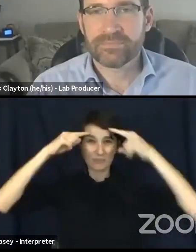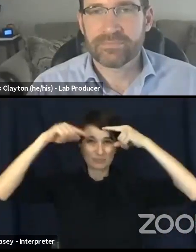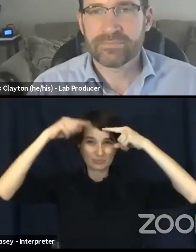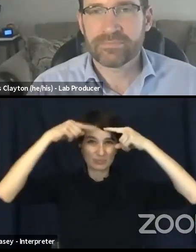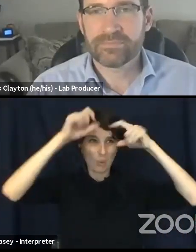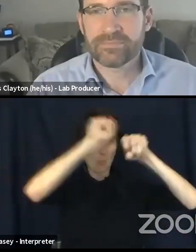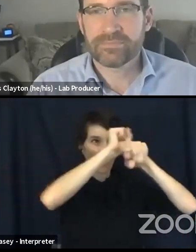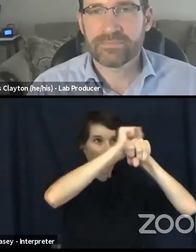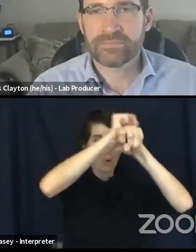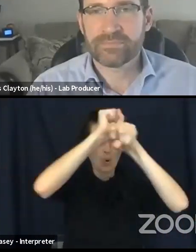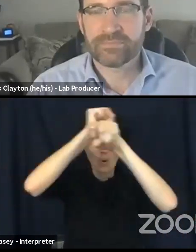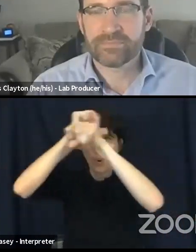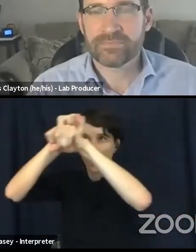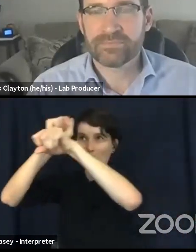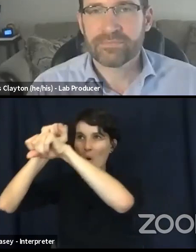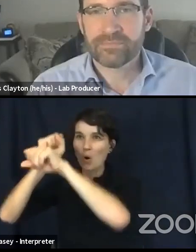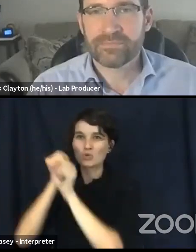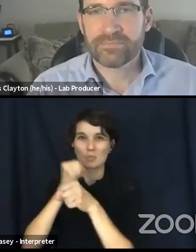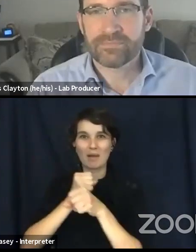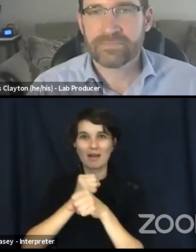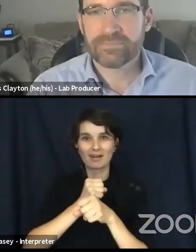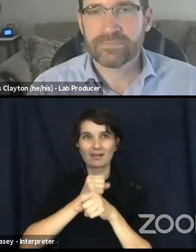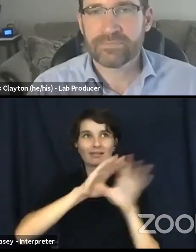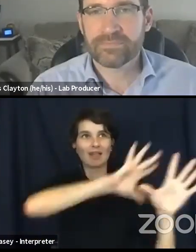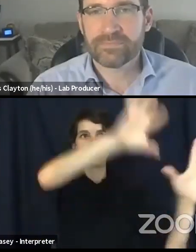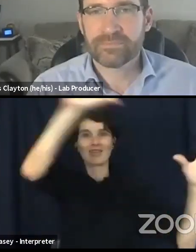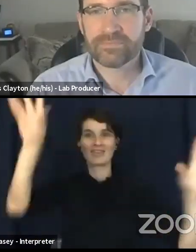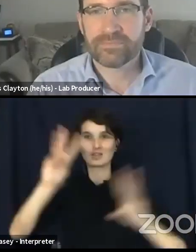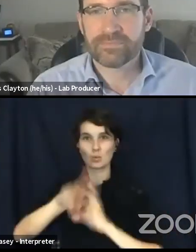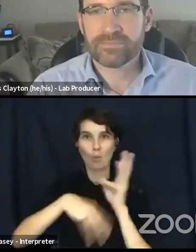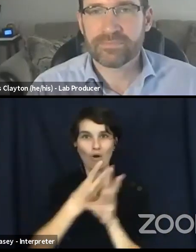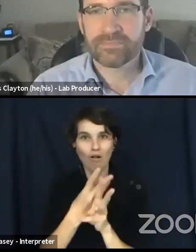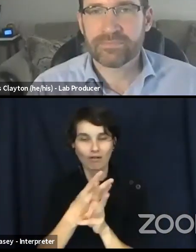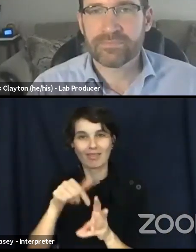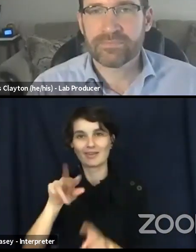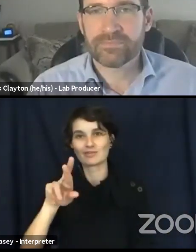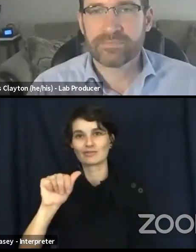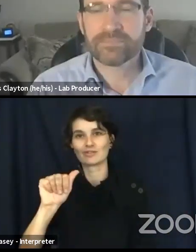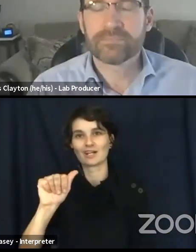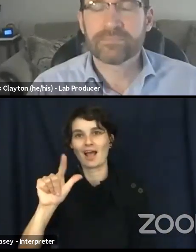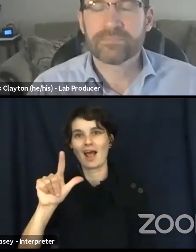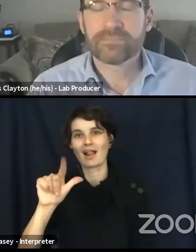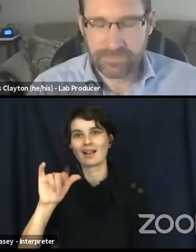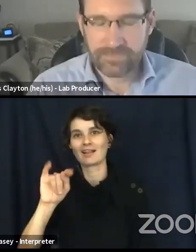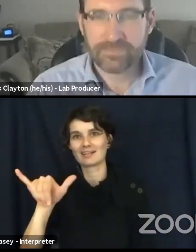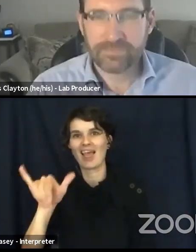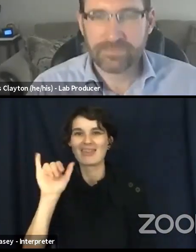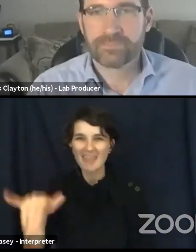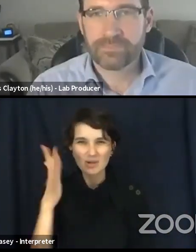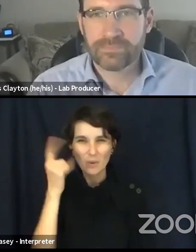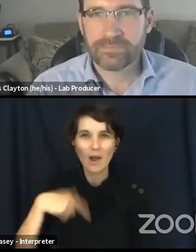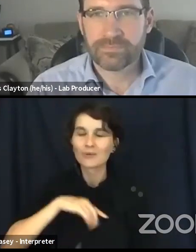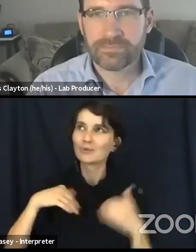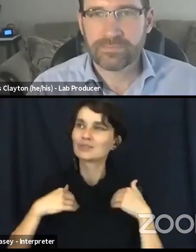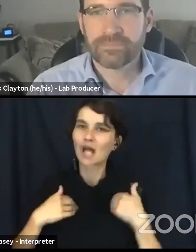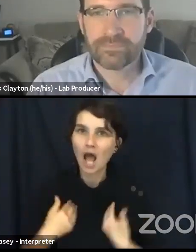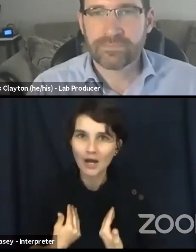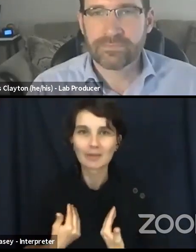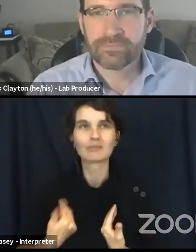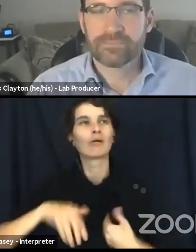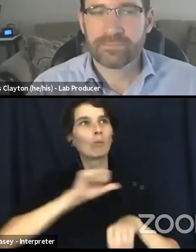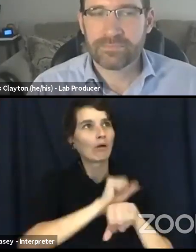like actually populate the rest of this like reality, maybe that's why we feel fatigued. So that, you know, it's like, it's a physical